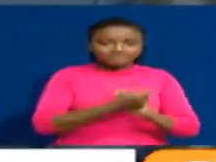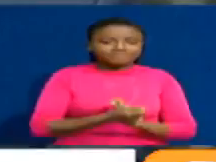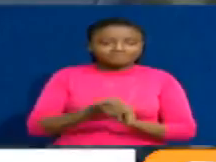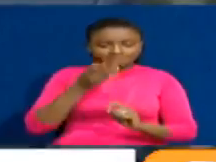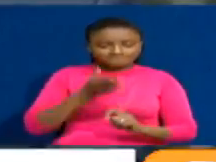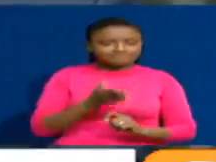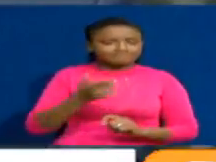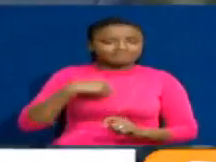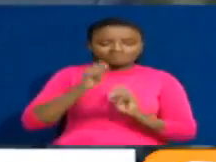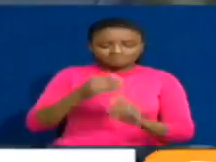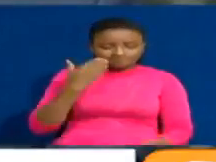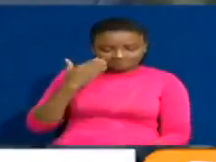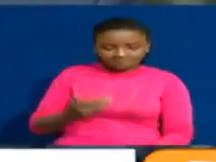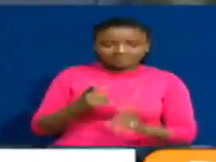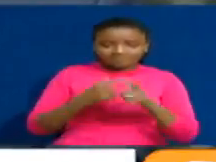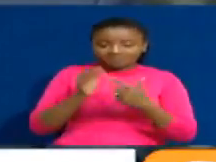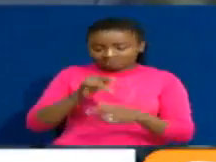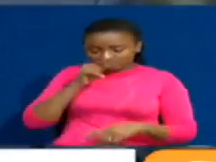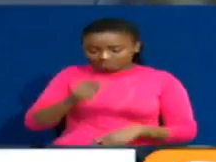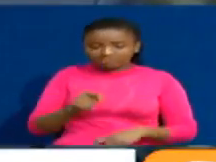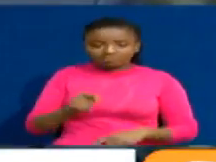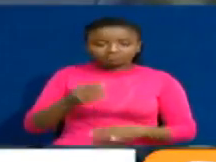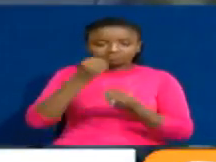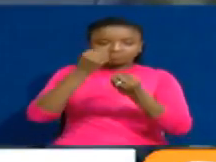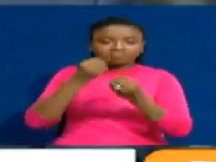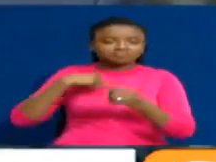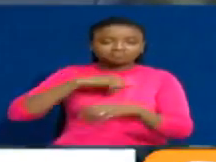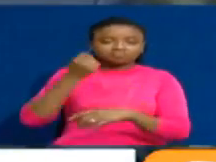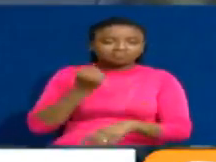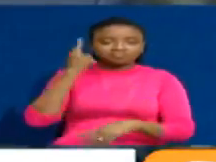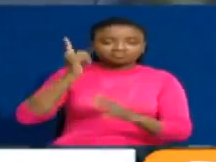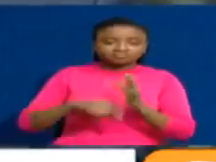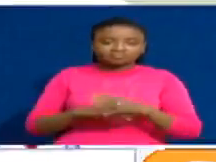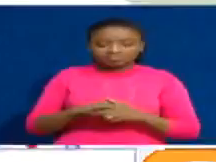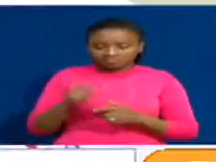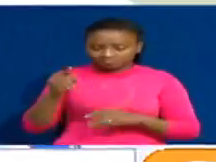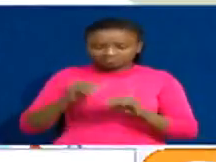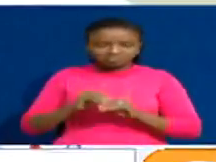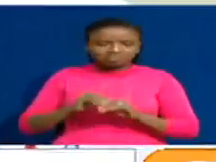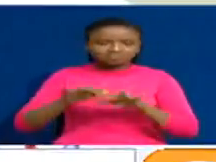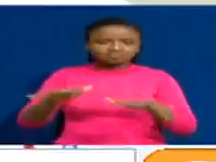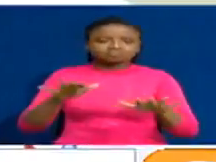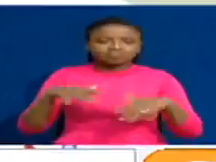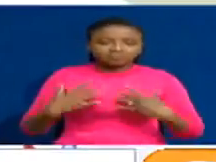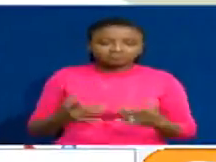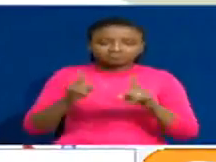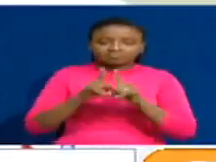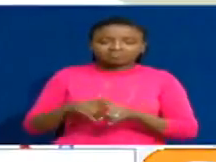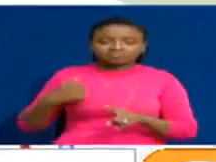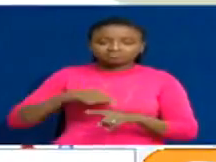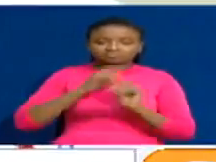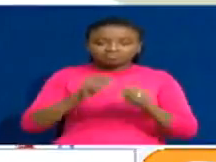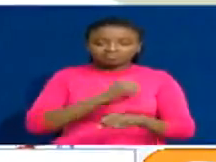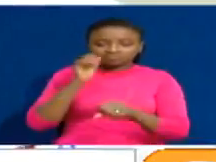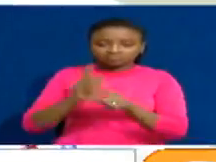time. And that informs us a lot about, one, how far has this spread? We can test a number of people and